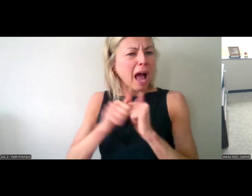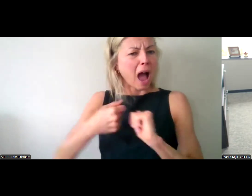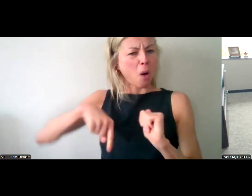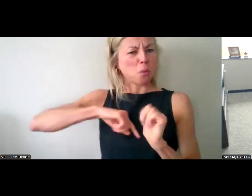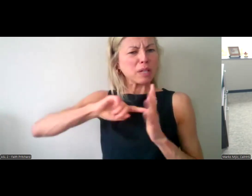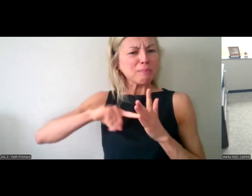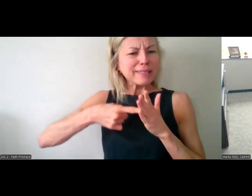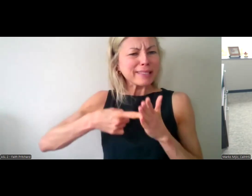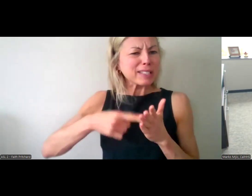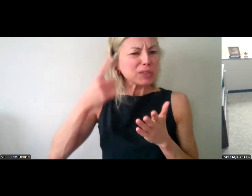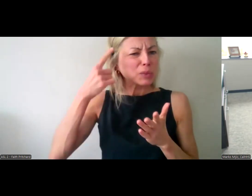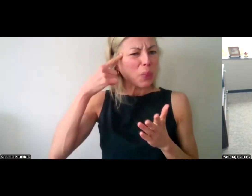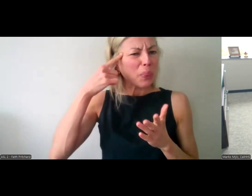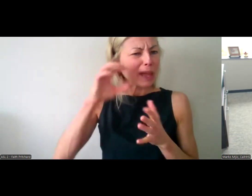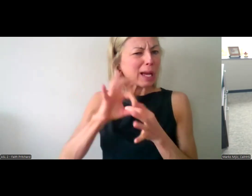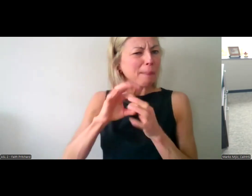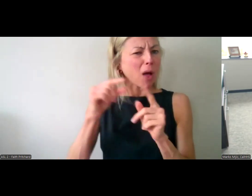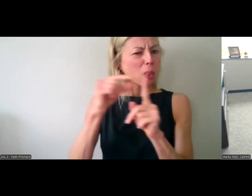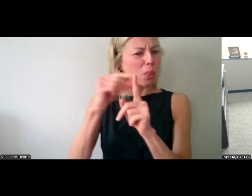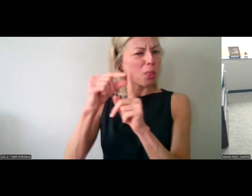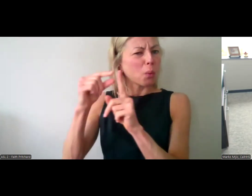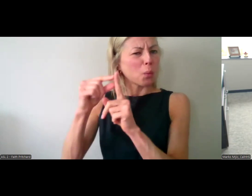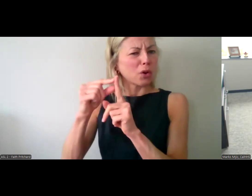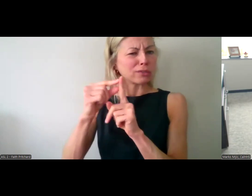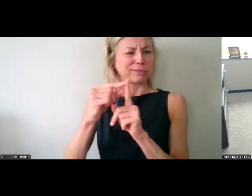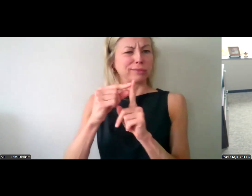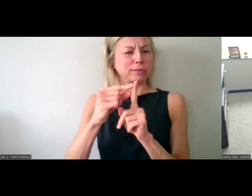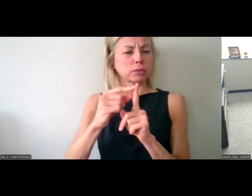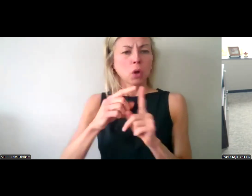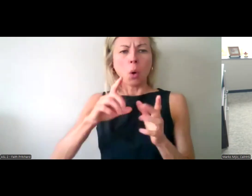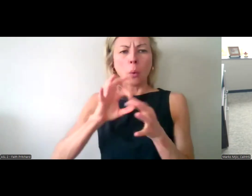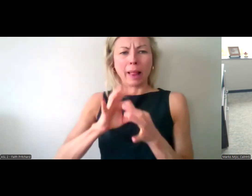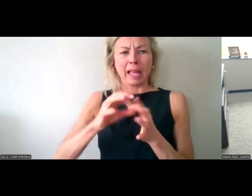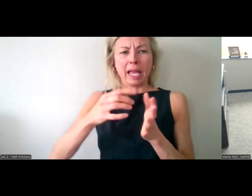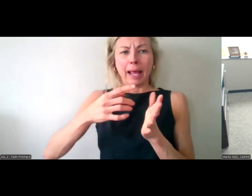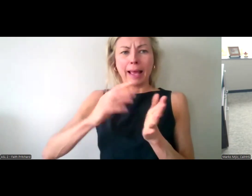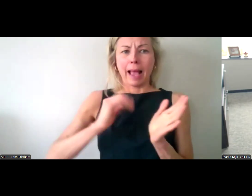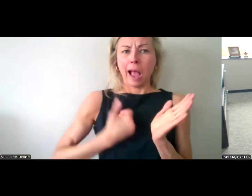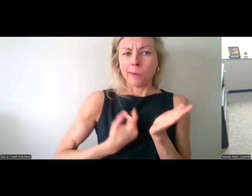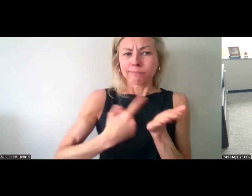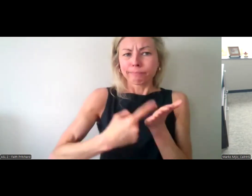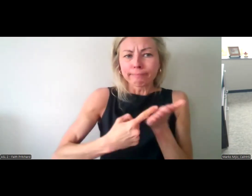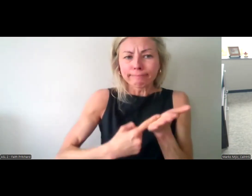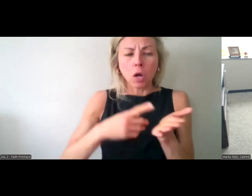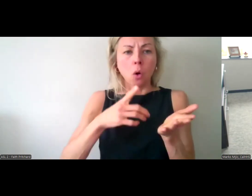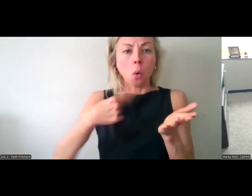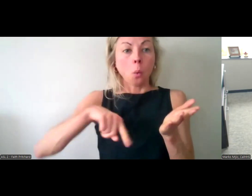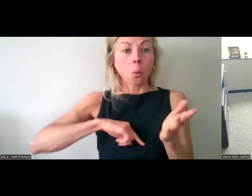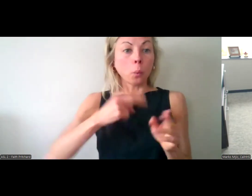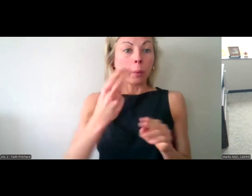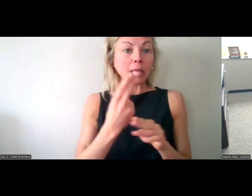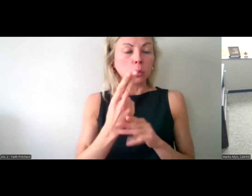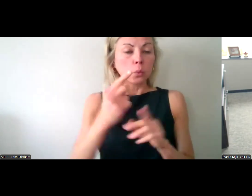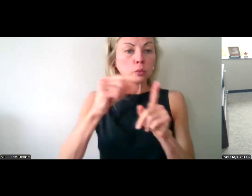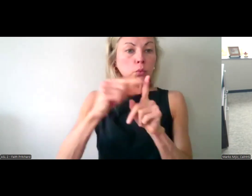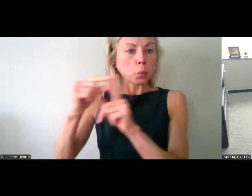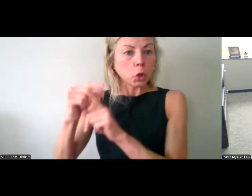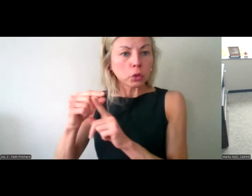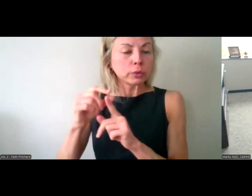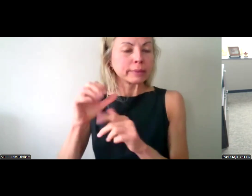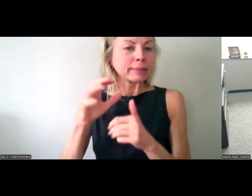the terminology related to what we're actually talking about, because I think we're using, you know, to some extent, we're using home